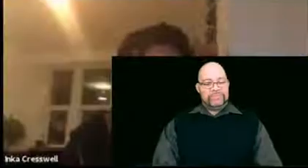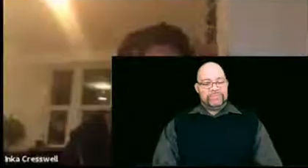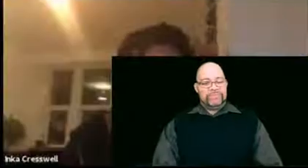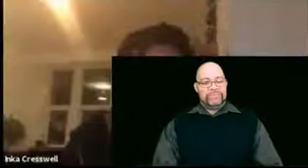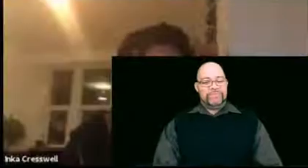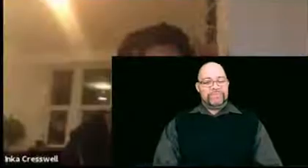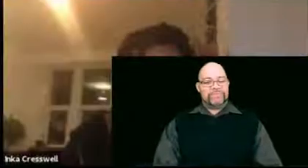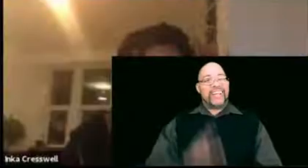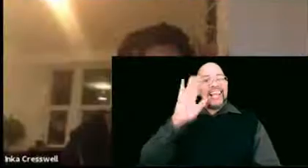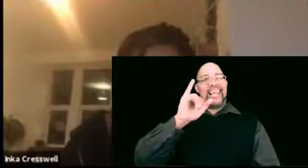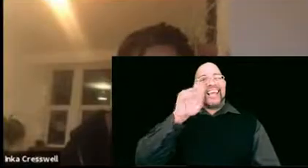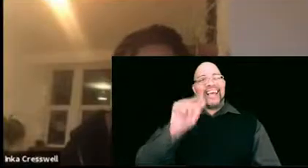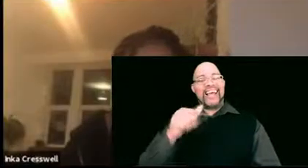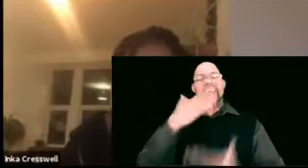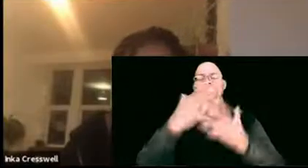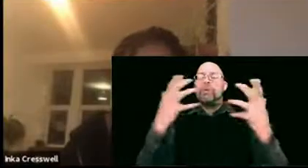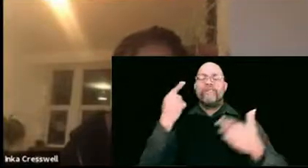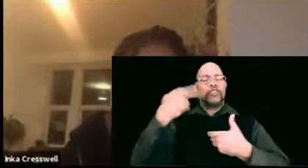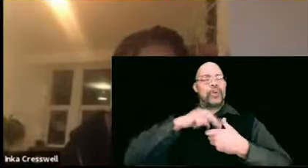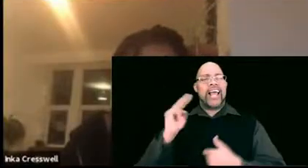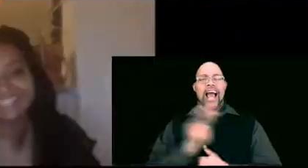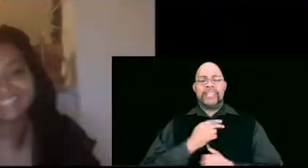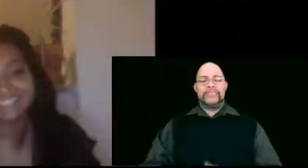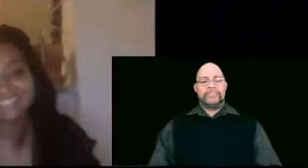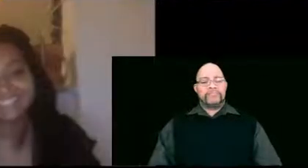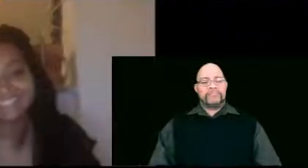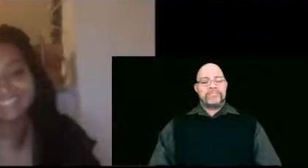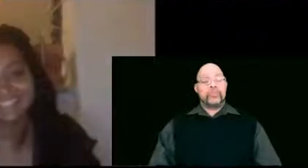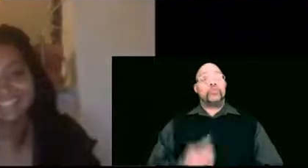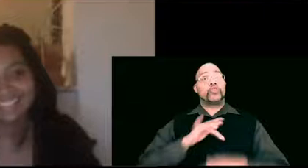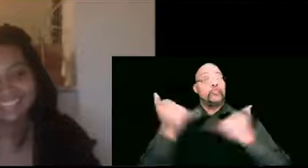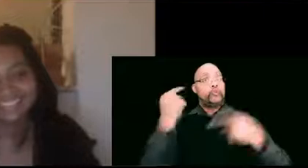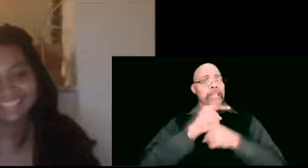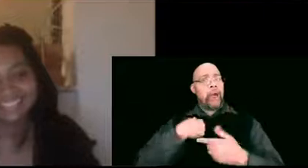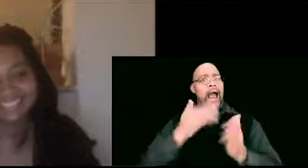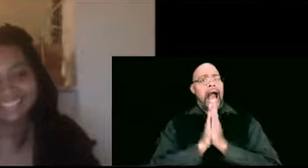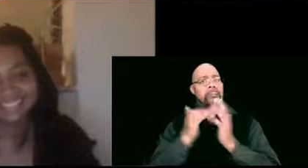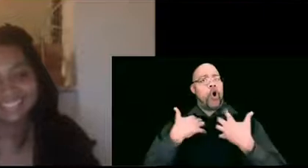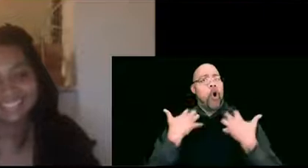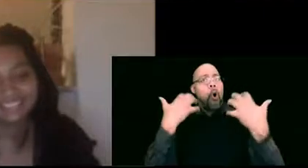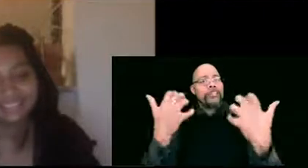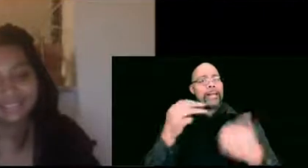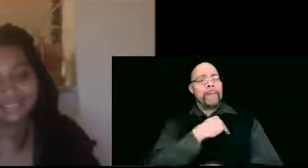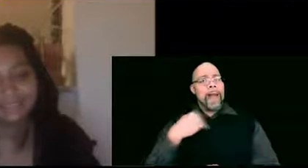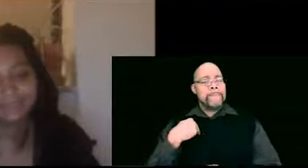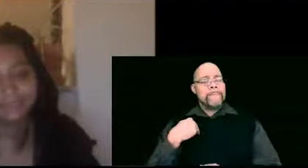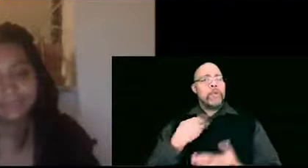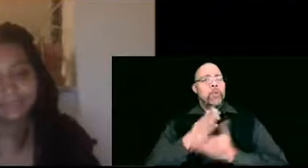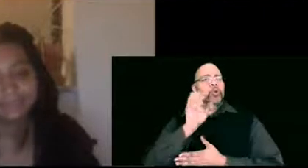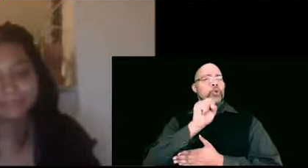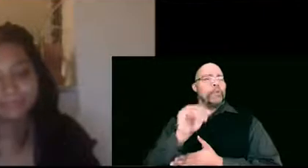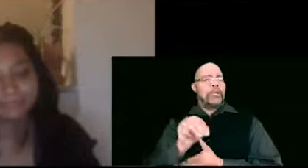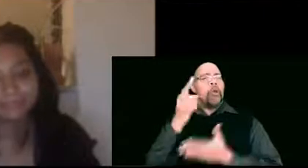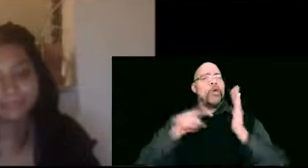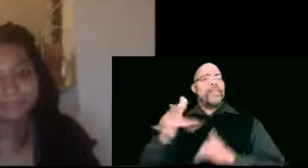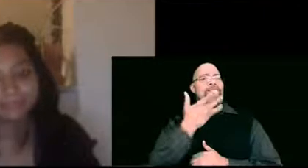Leslie. Hi, Inka. Thank you so much for joining us. So earlier today, we actually asked our audience members